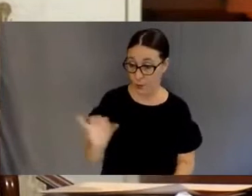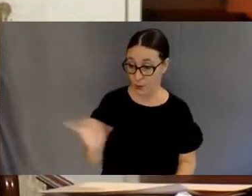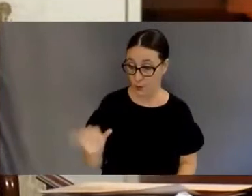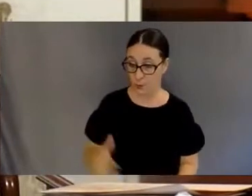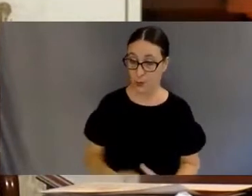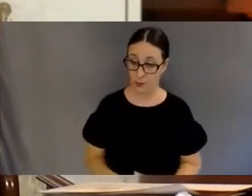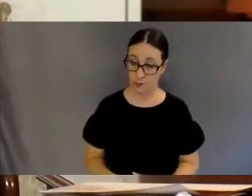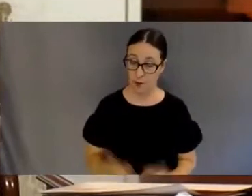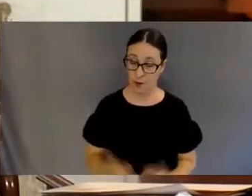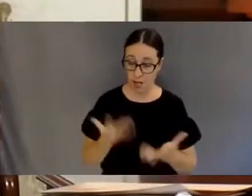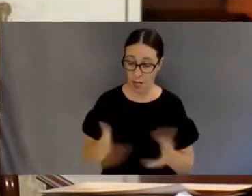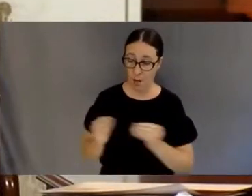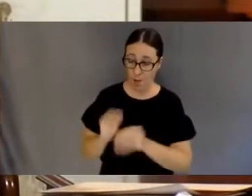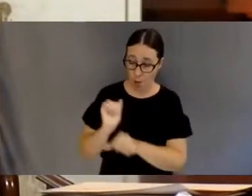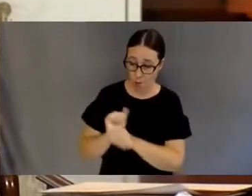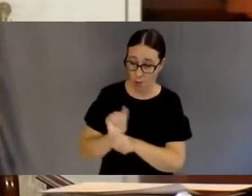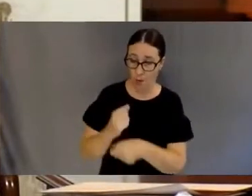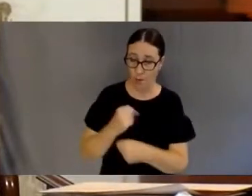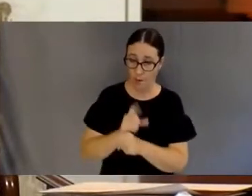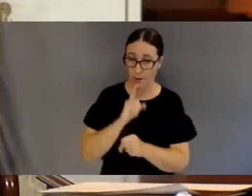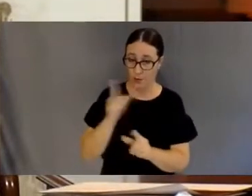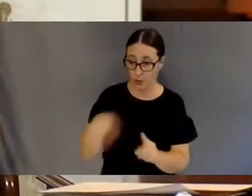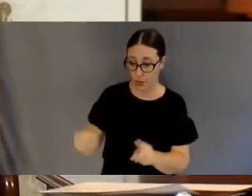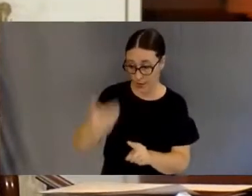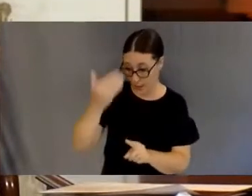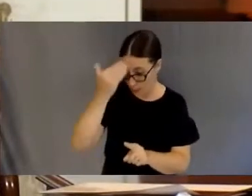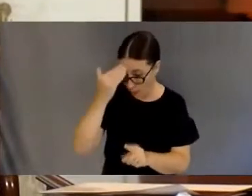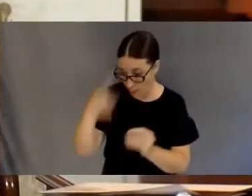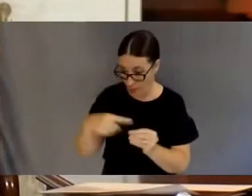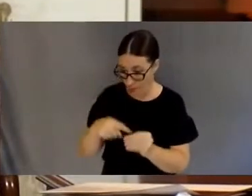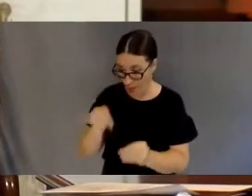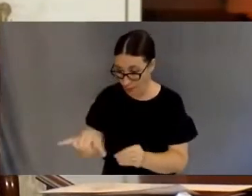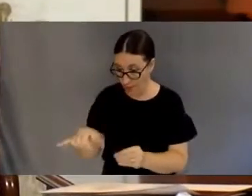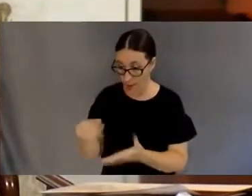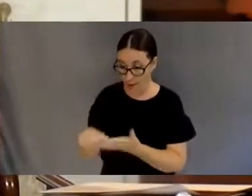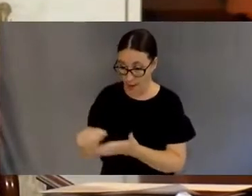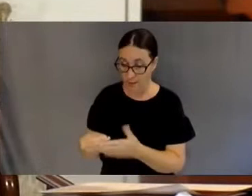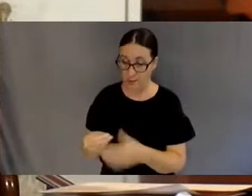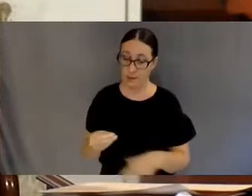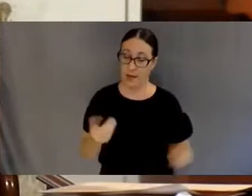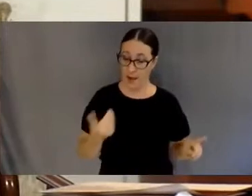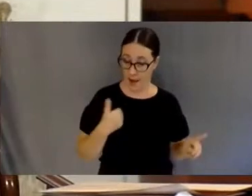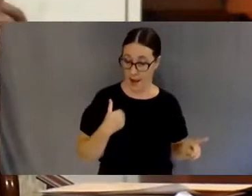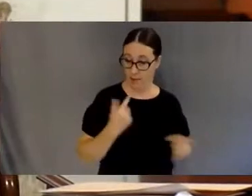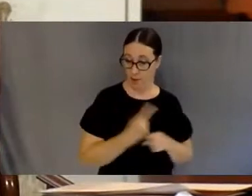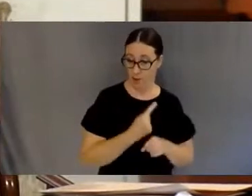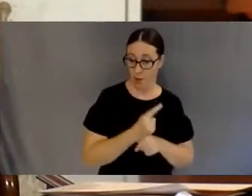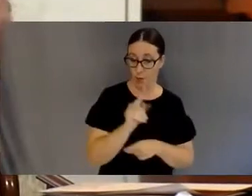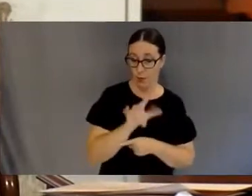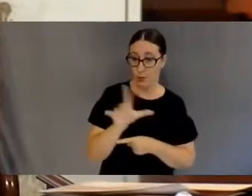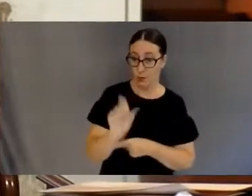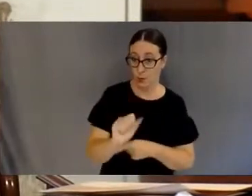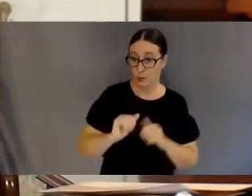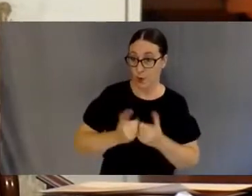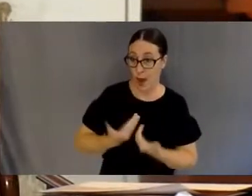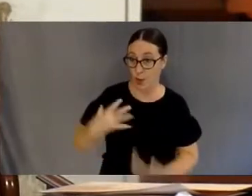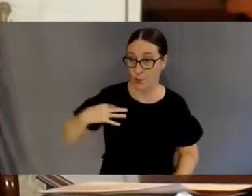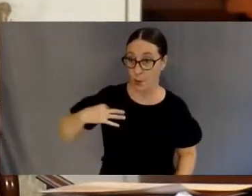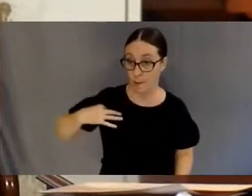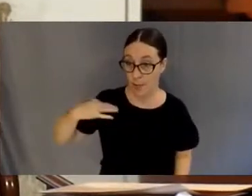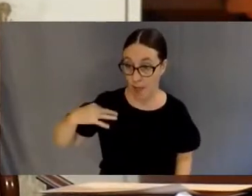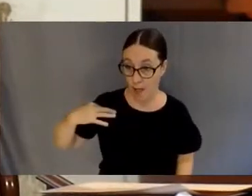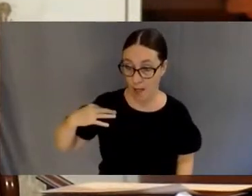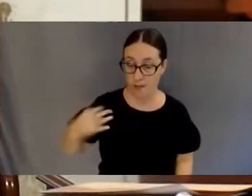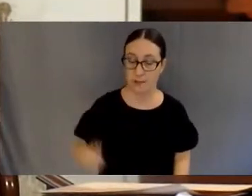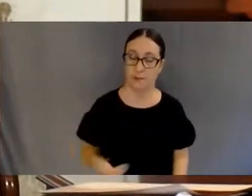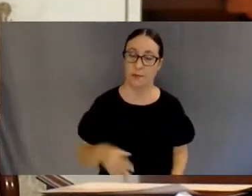more work to make sure they know about it, that they have the tools to apply for it, and that's the kind of thing